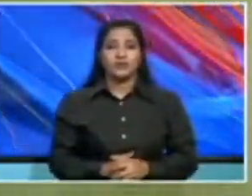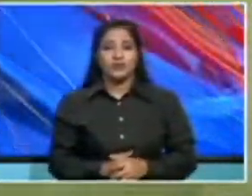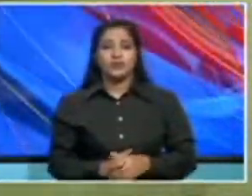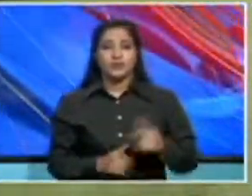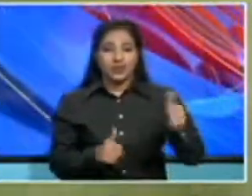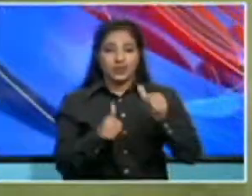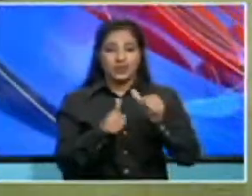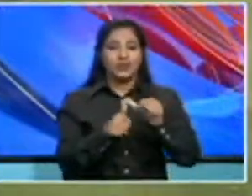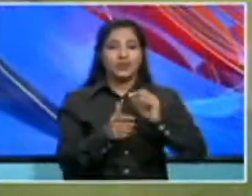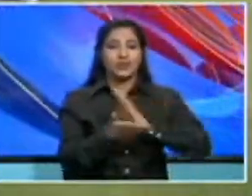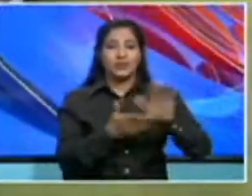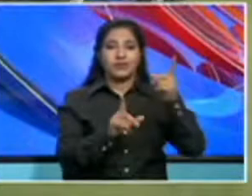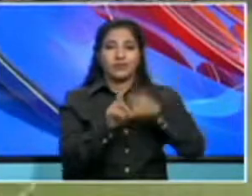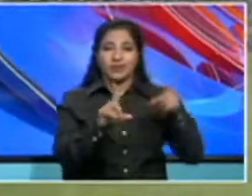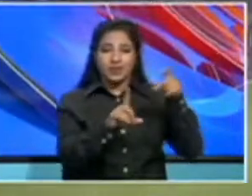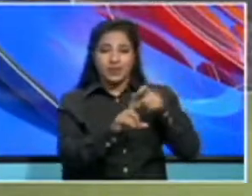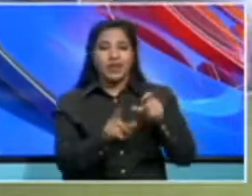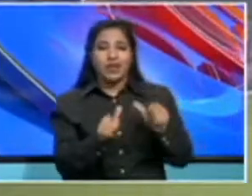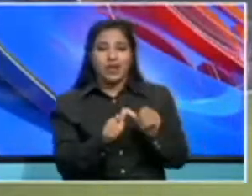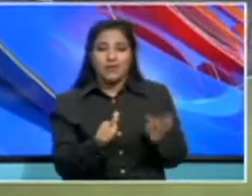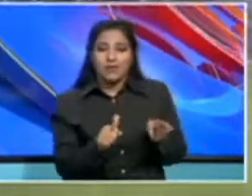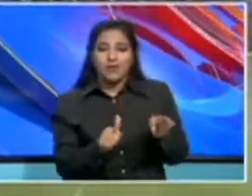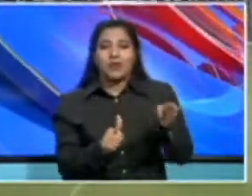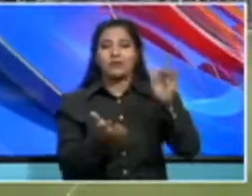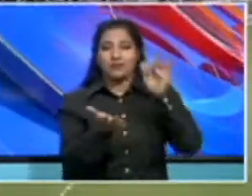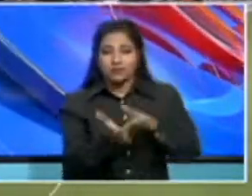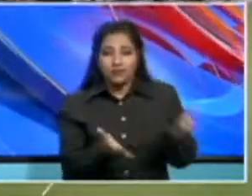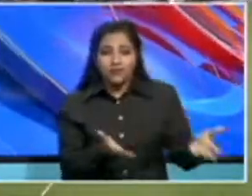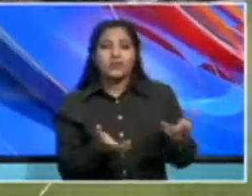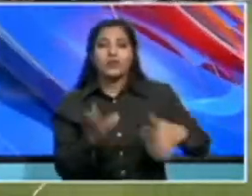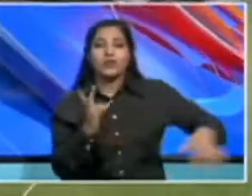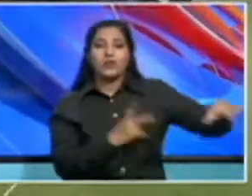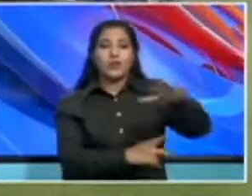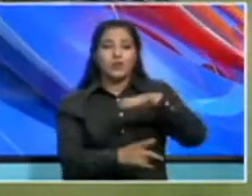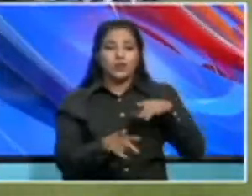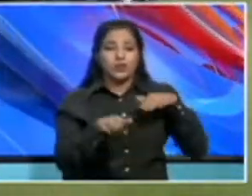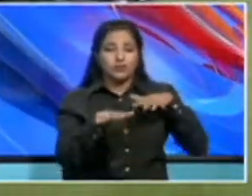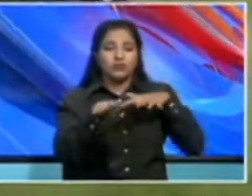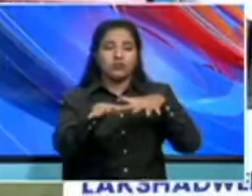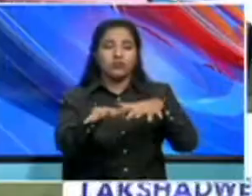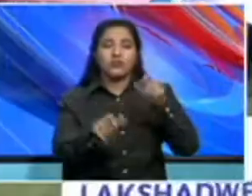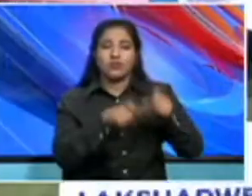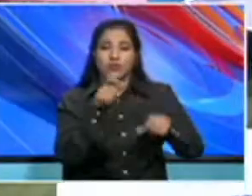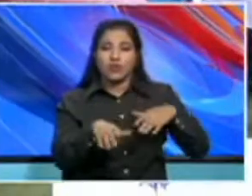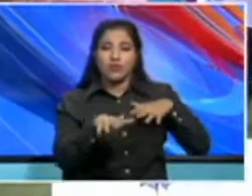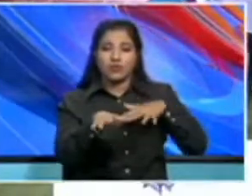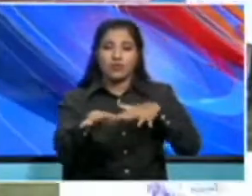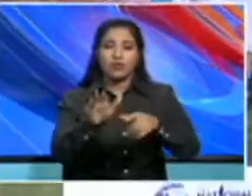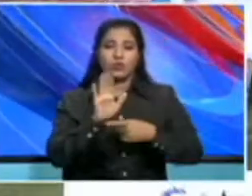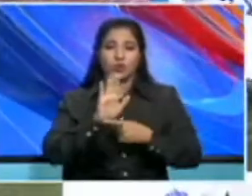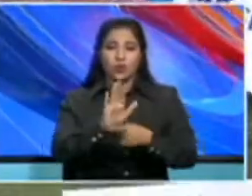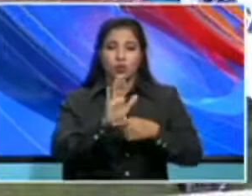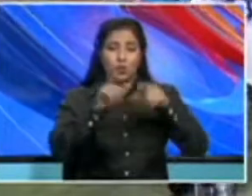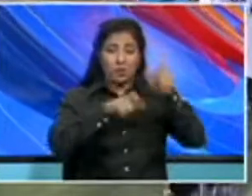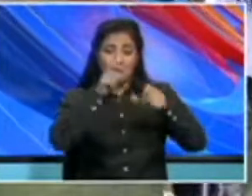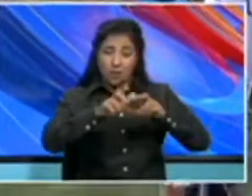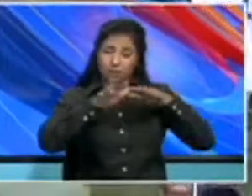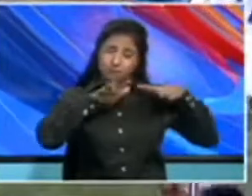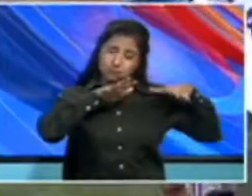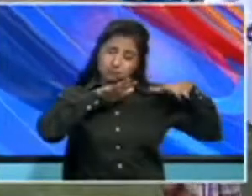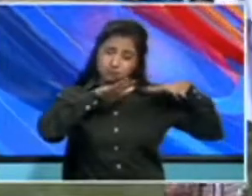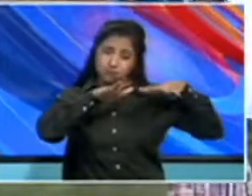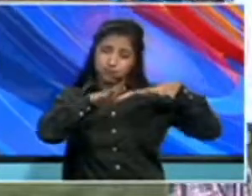in Ahmedabad right now. As you're seeing this live visuals, each team walking past, waving to the crowd. And